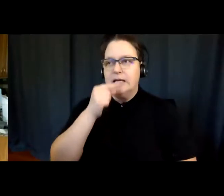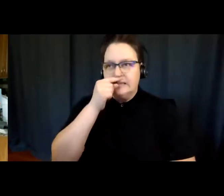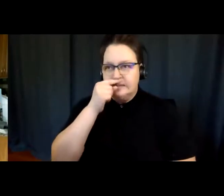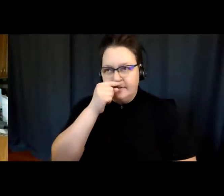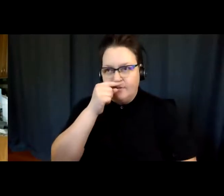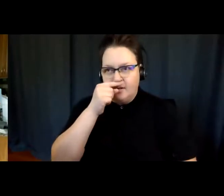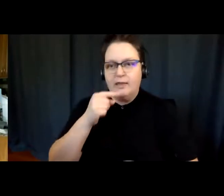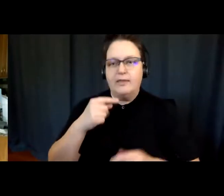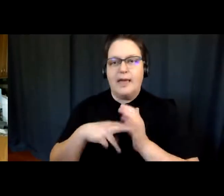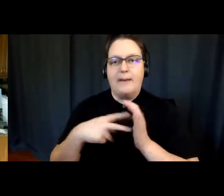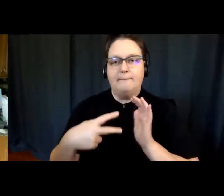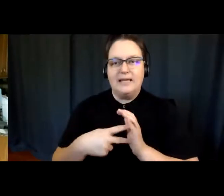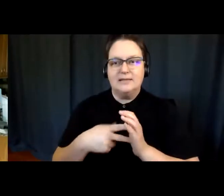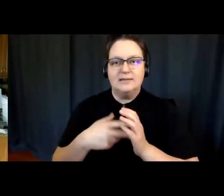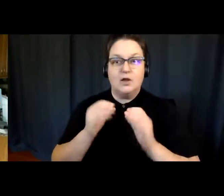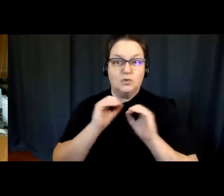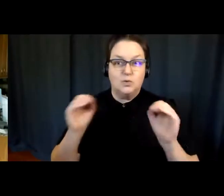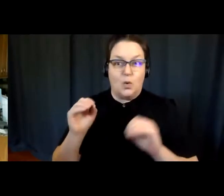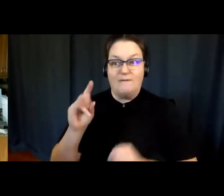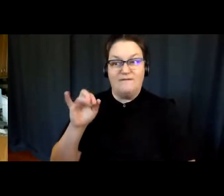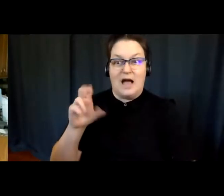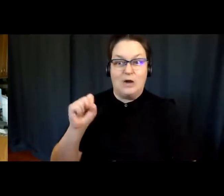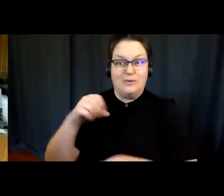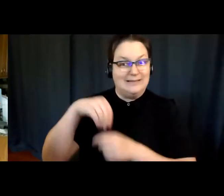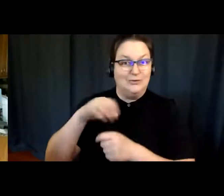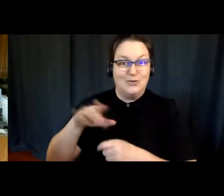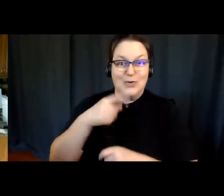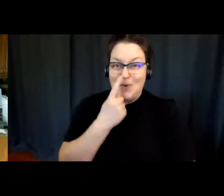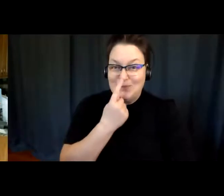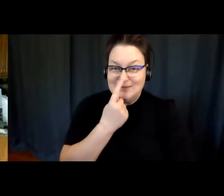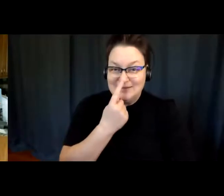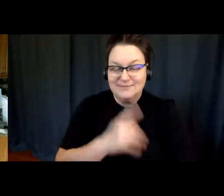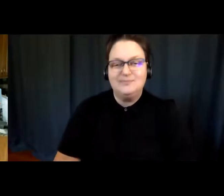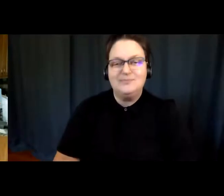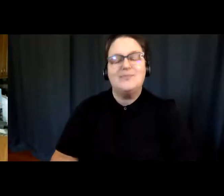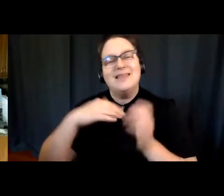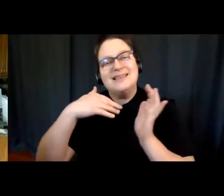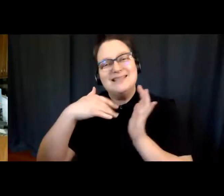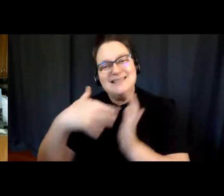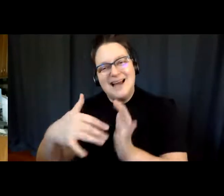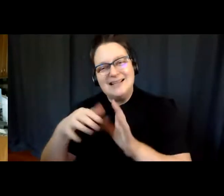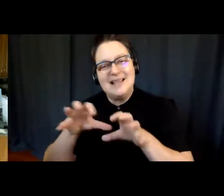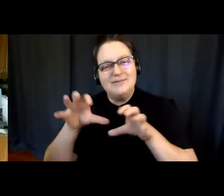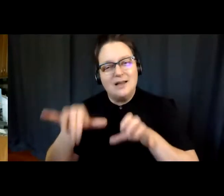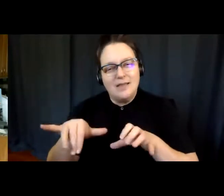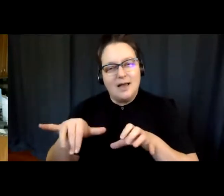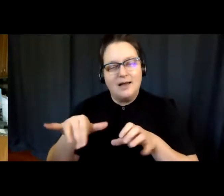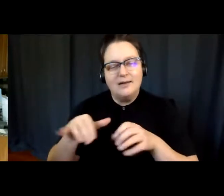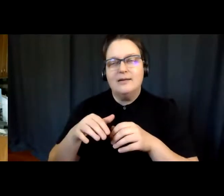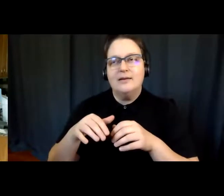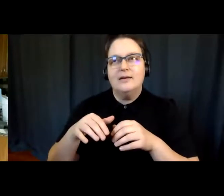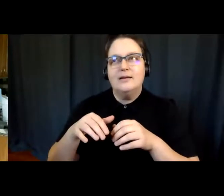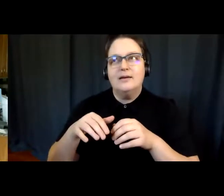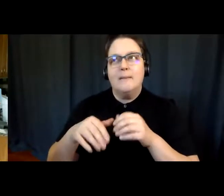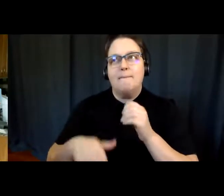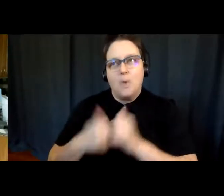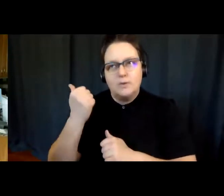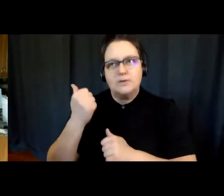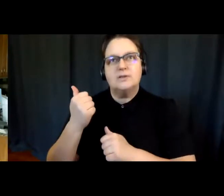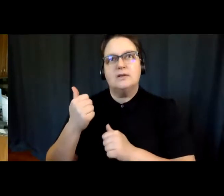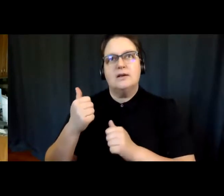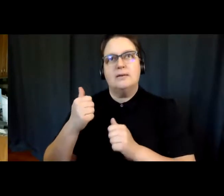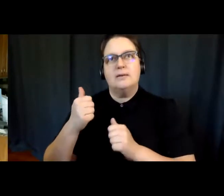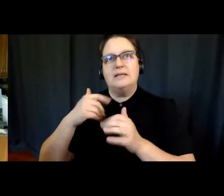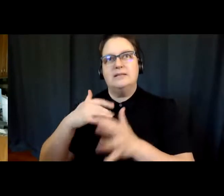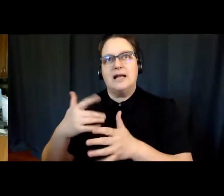your nose. The studies that they've done with that have mostly been done in the lab. They've not